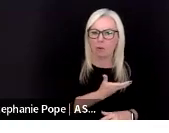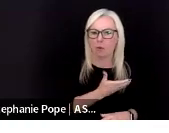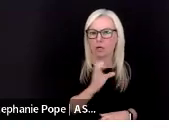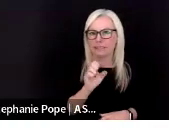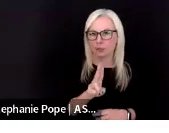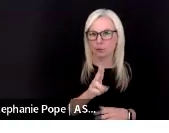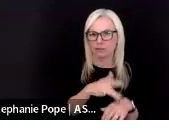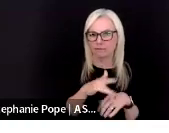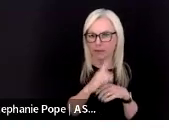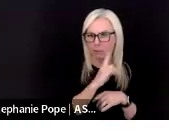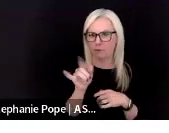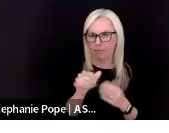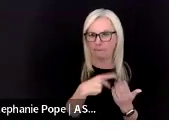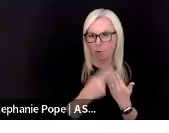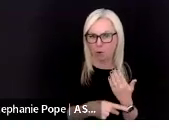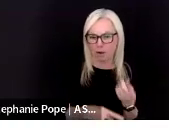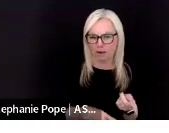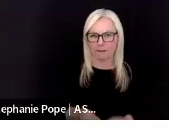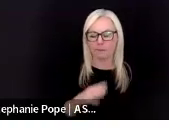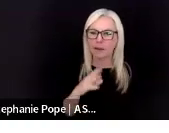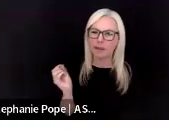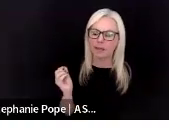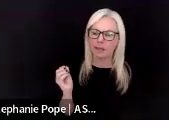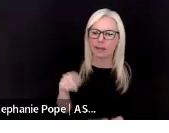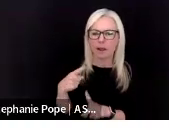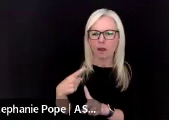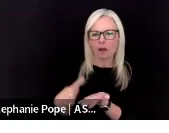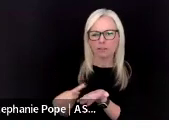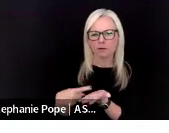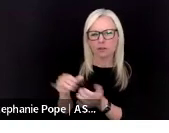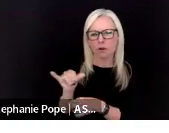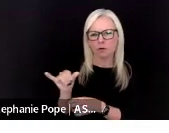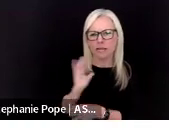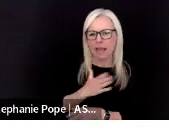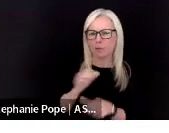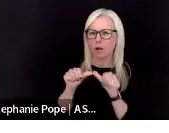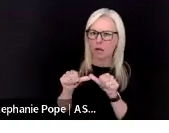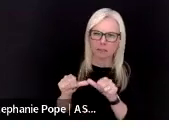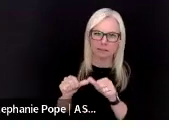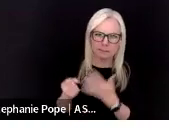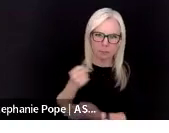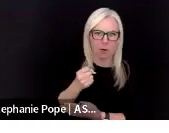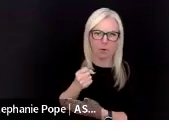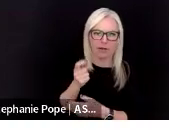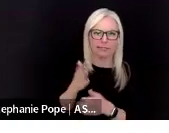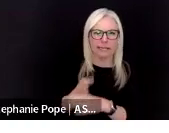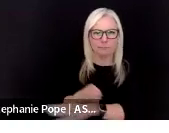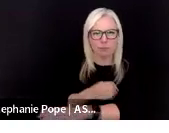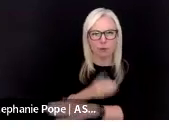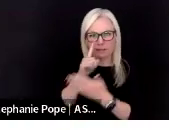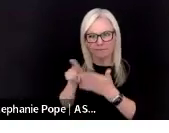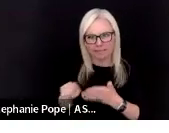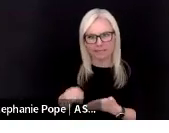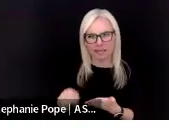programs. I also want to talk a little bit about what is a constant priority here at the agency is improving investigations. We've spent a